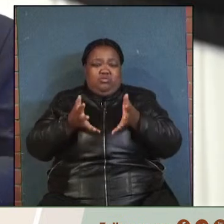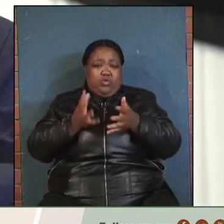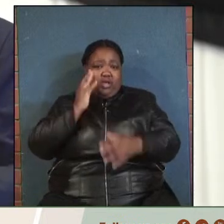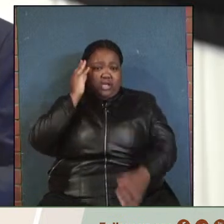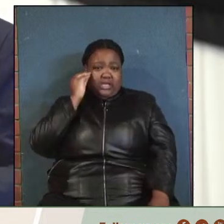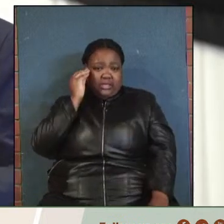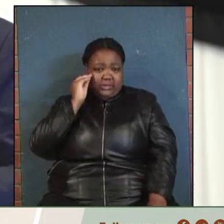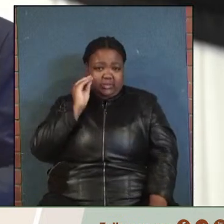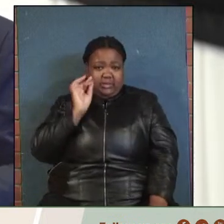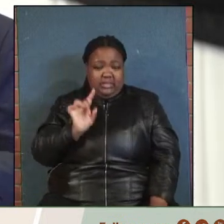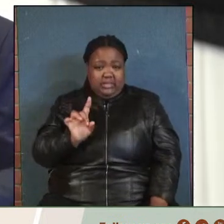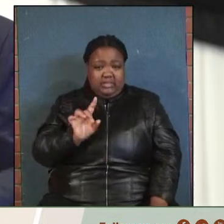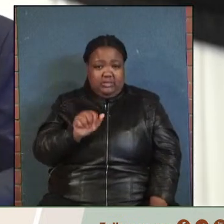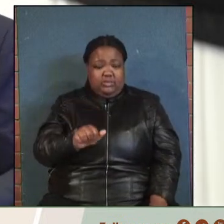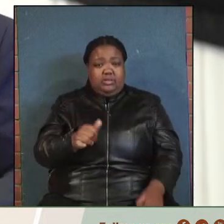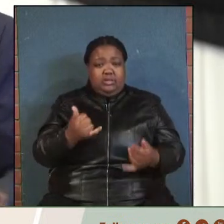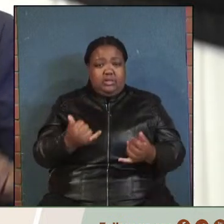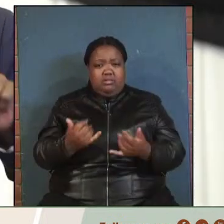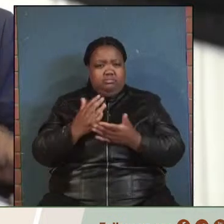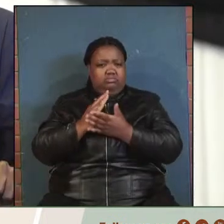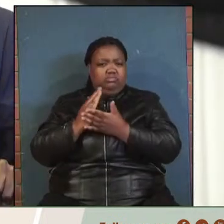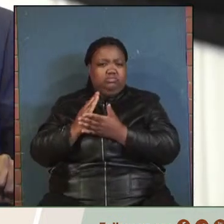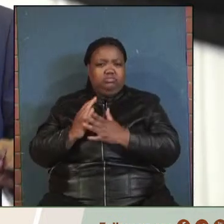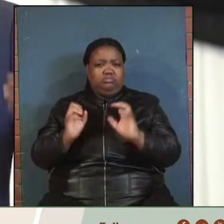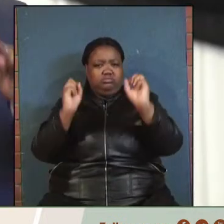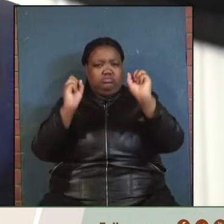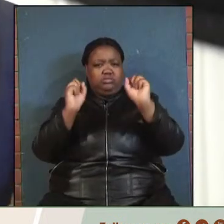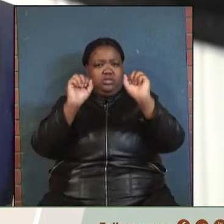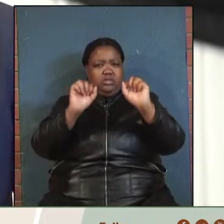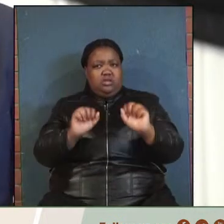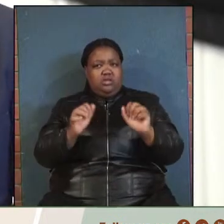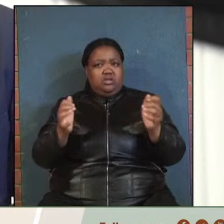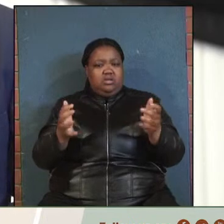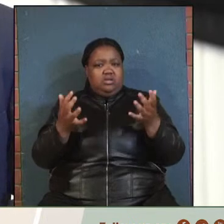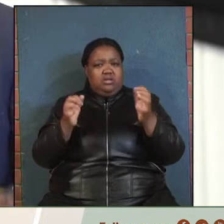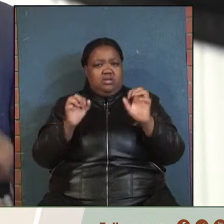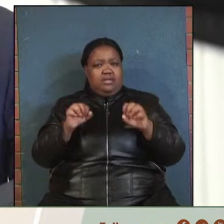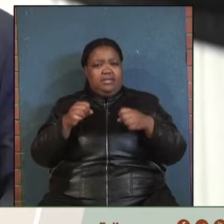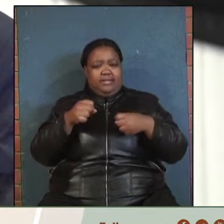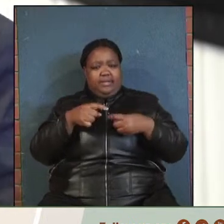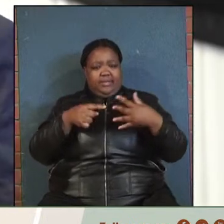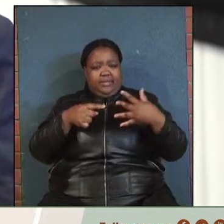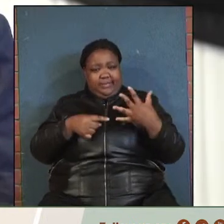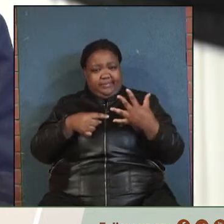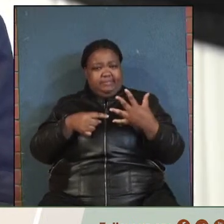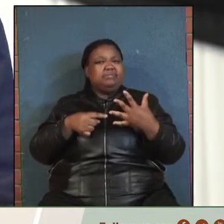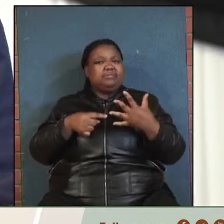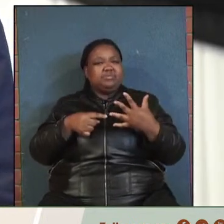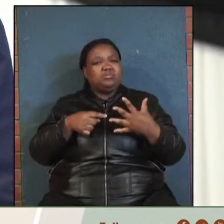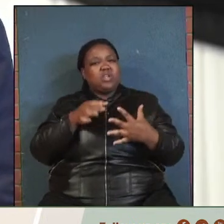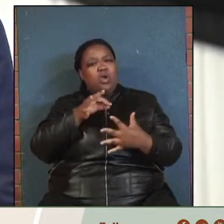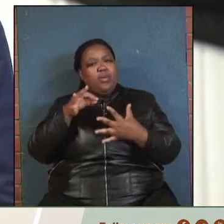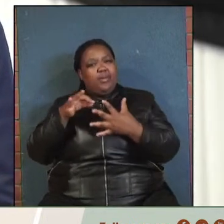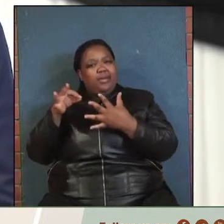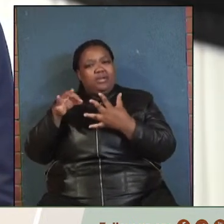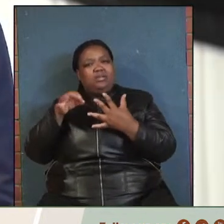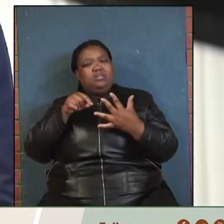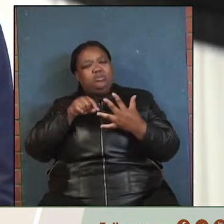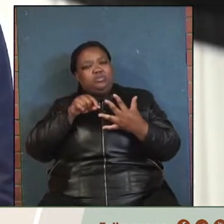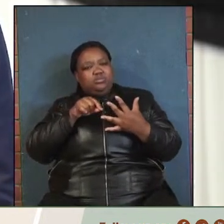share and come up with possible options for resolutions.